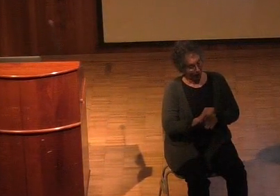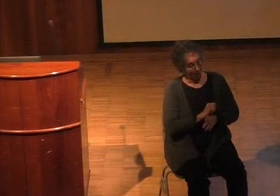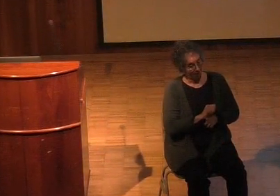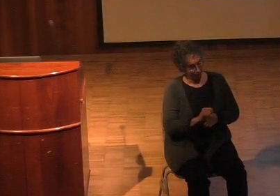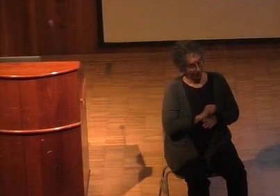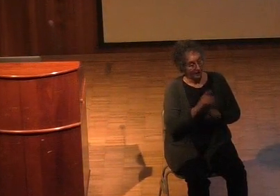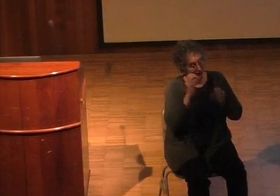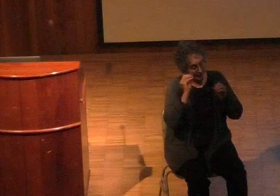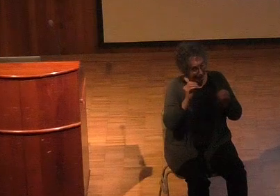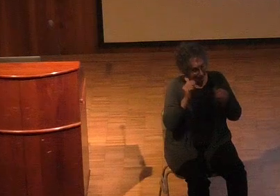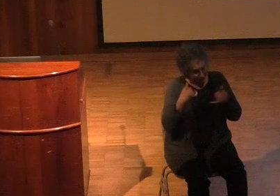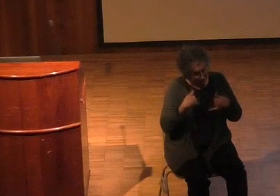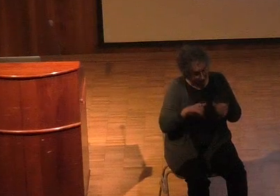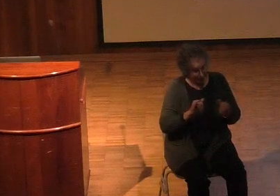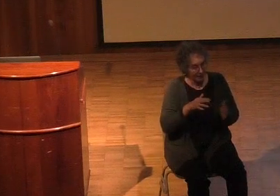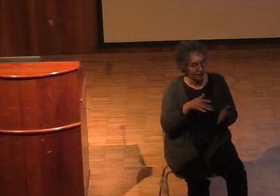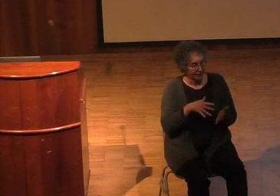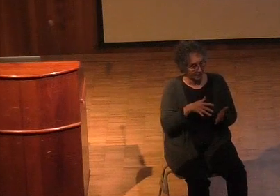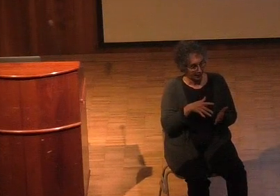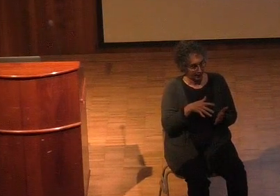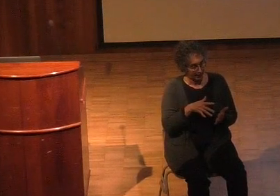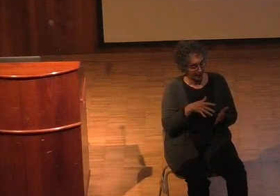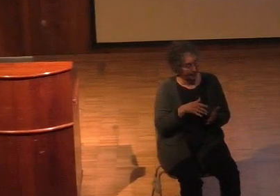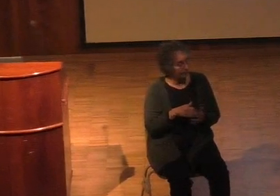teach and still study.